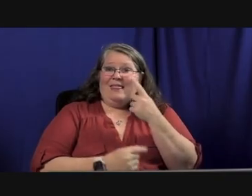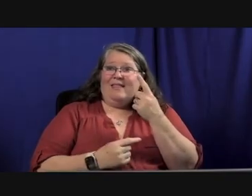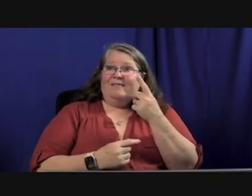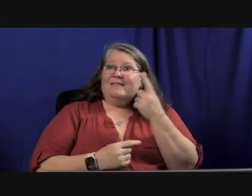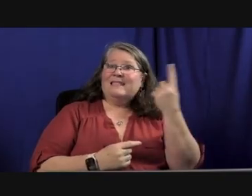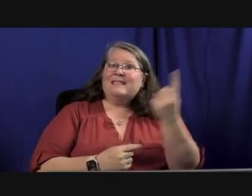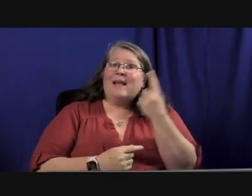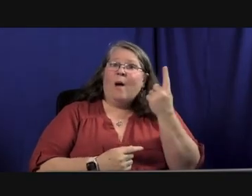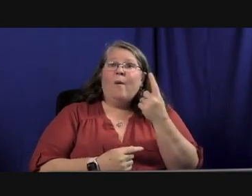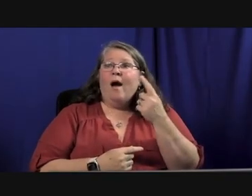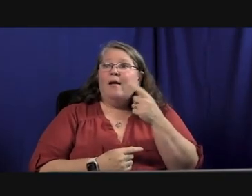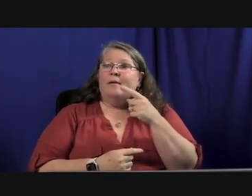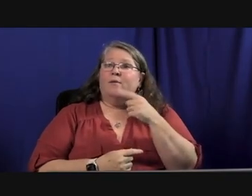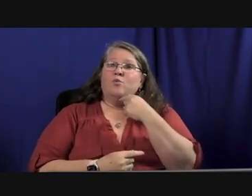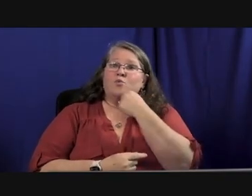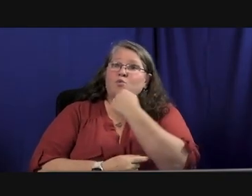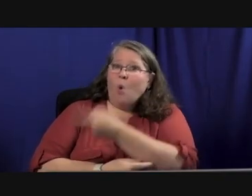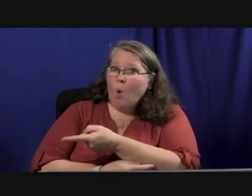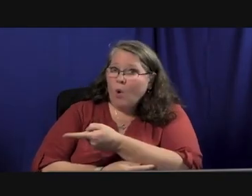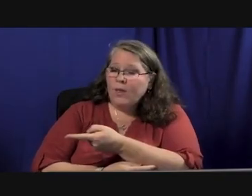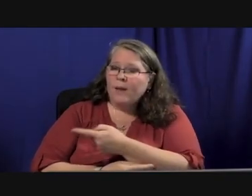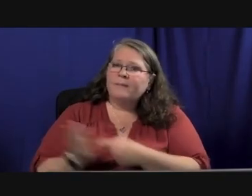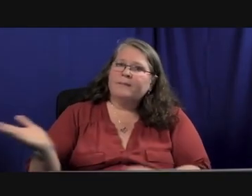as far as